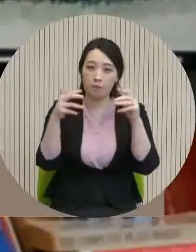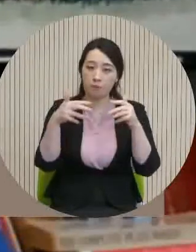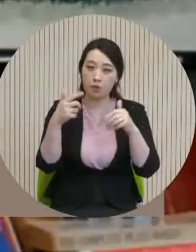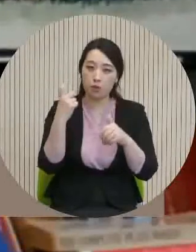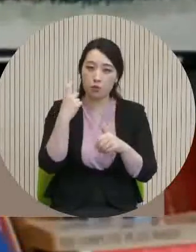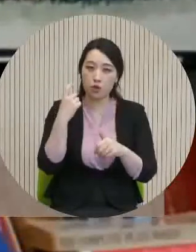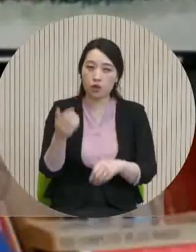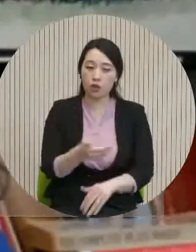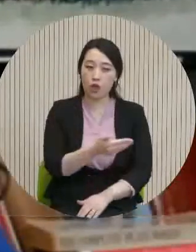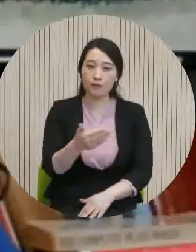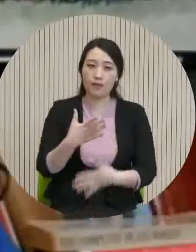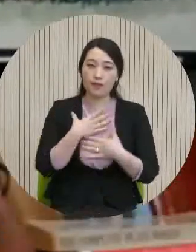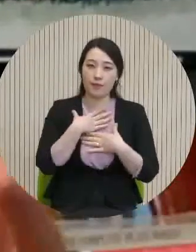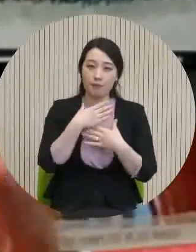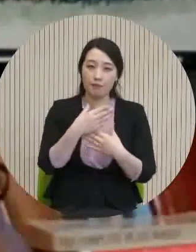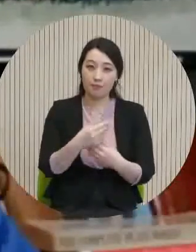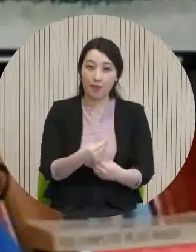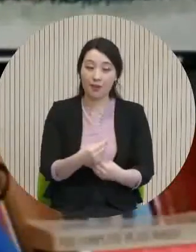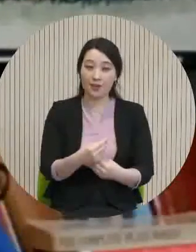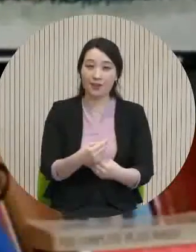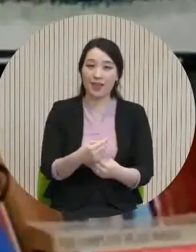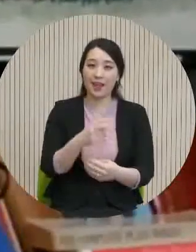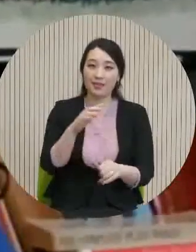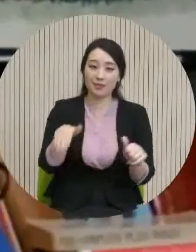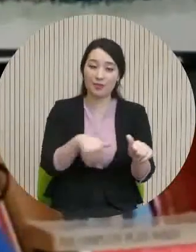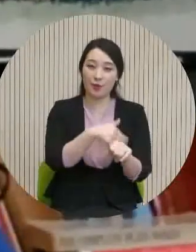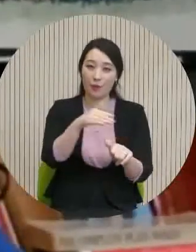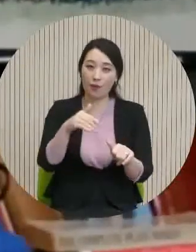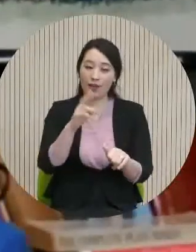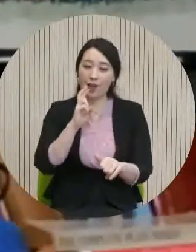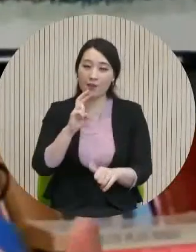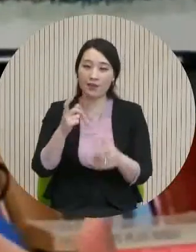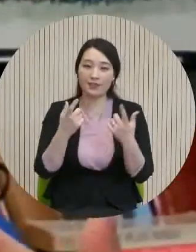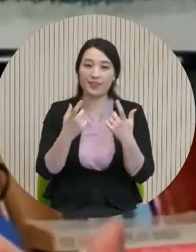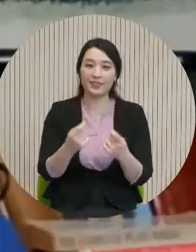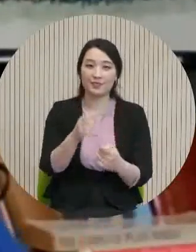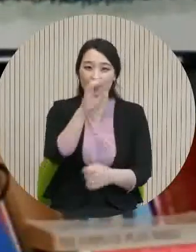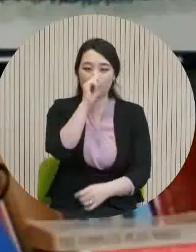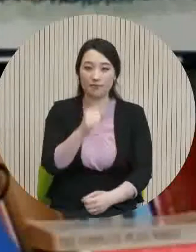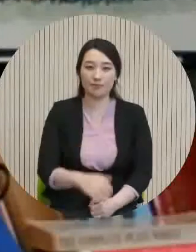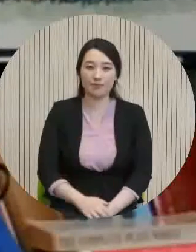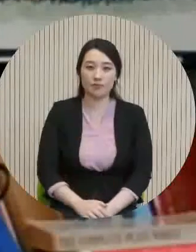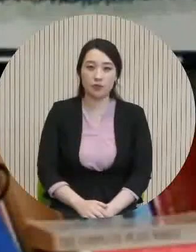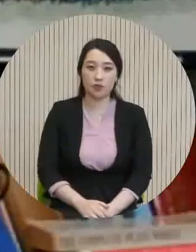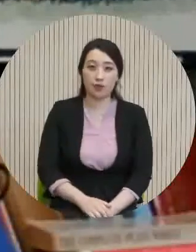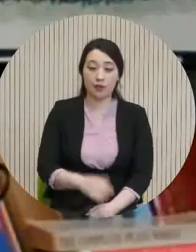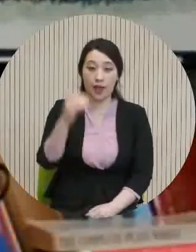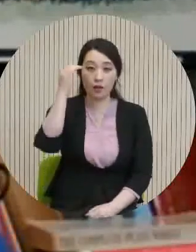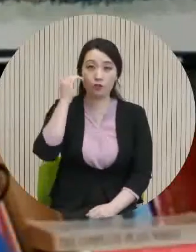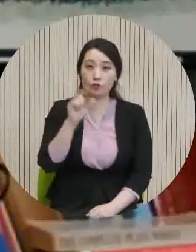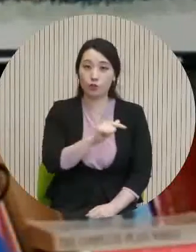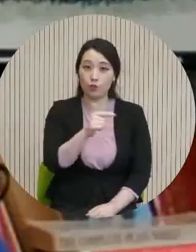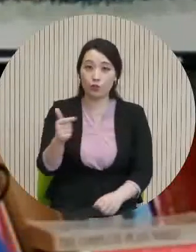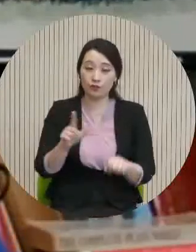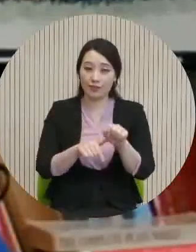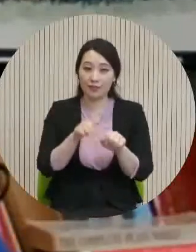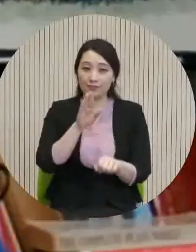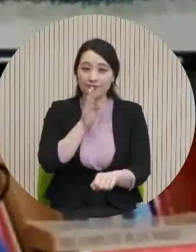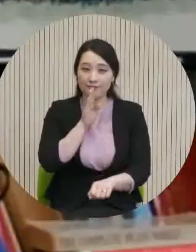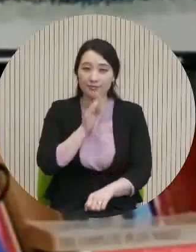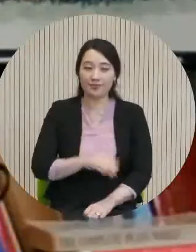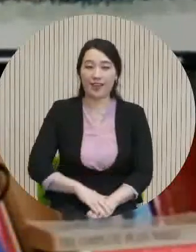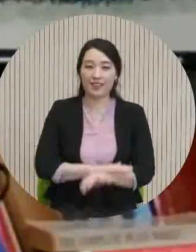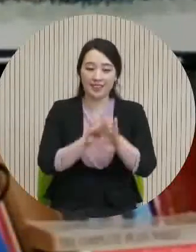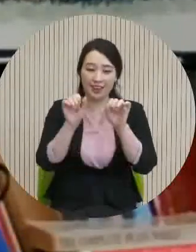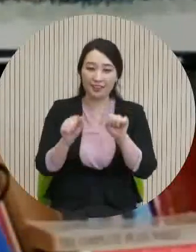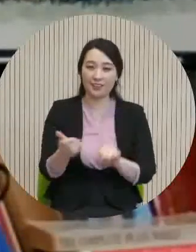talk. Good afternoon, based on Korean time. I'm privileged today to be able to share with you on an